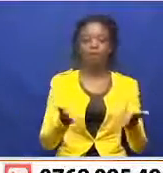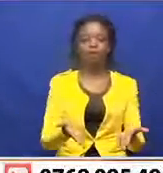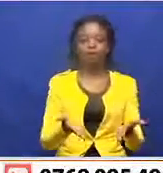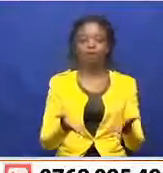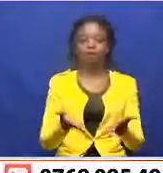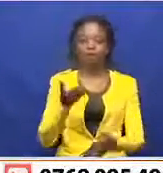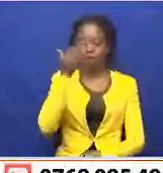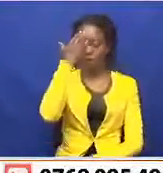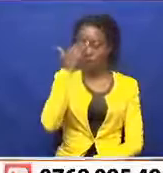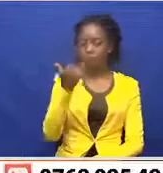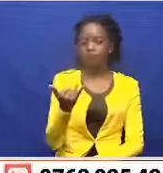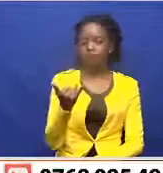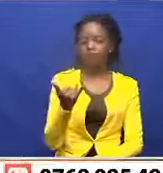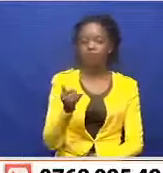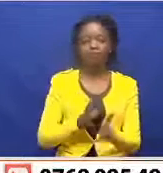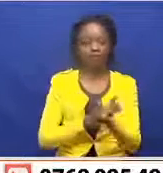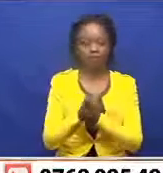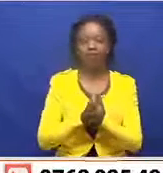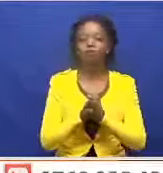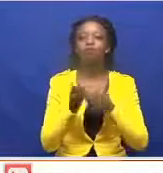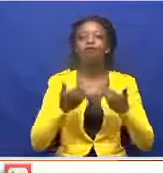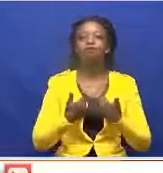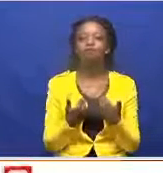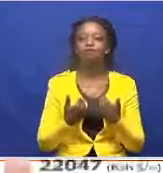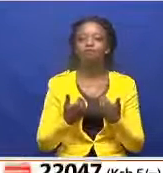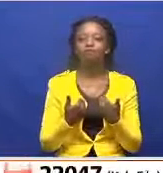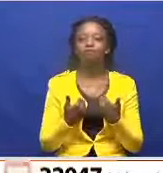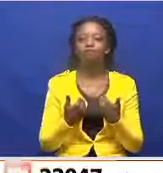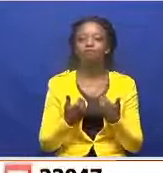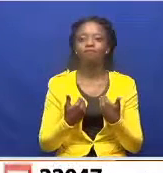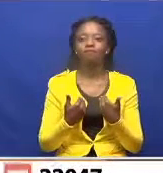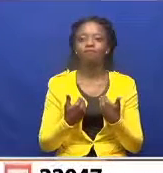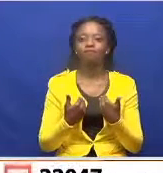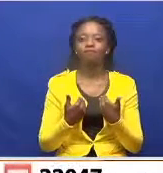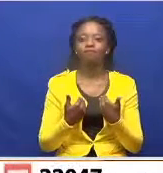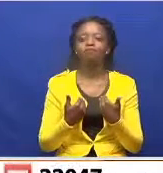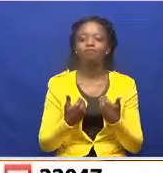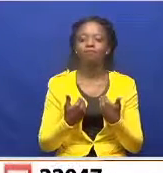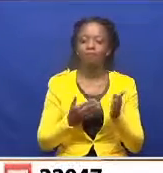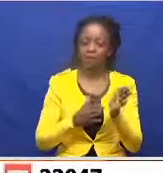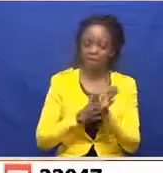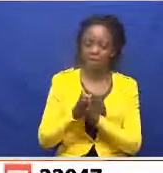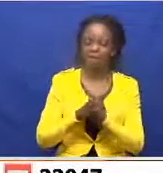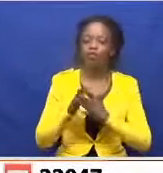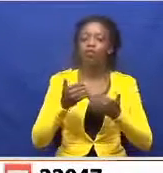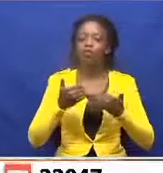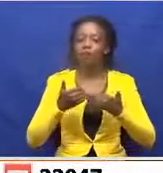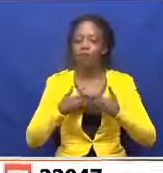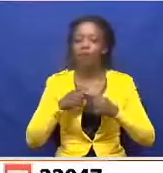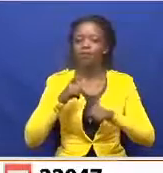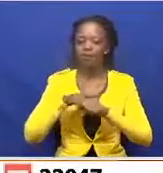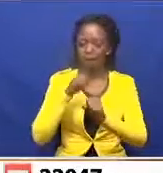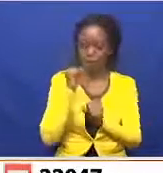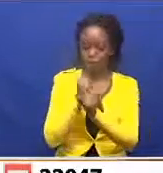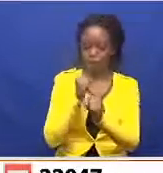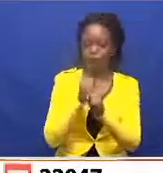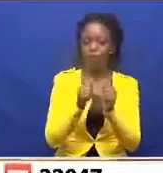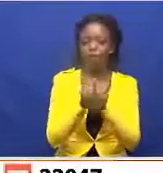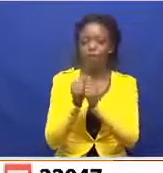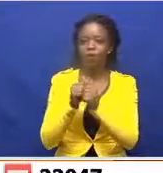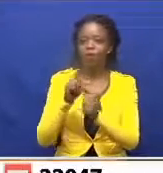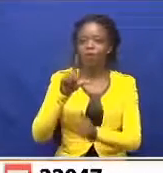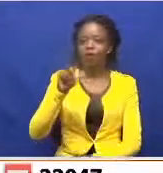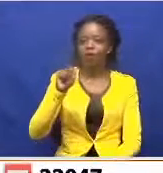of, I think it's passion, and just that fulfillment that you get working with